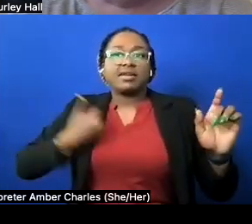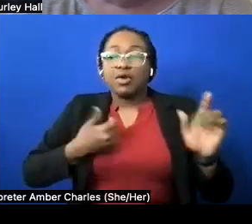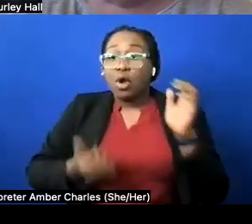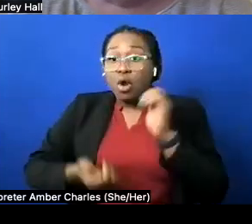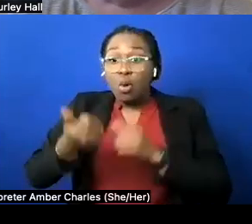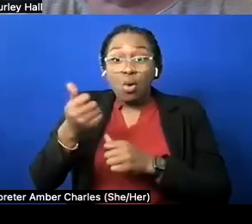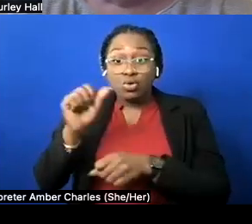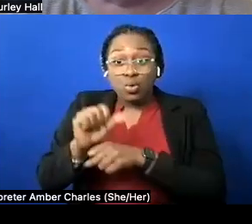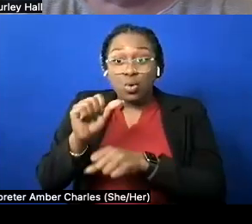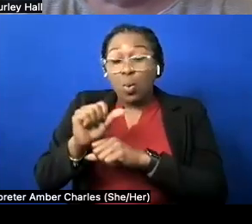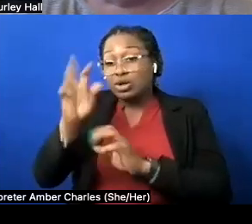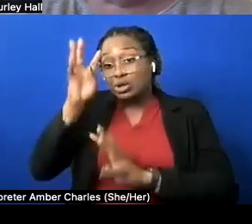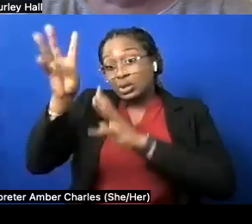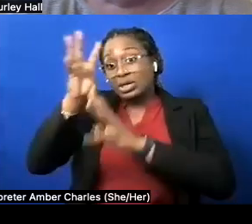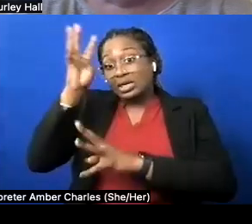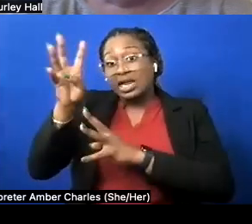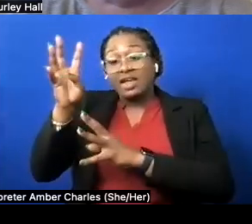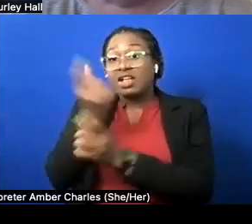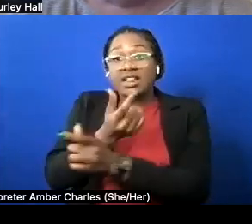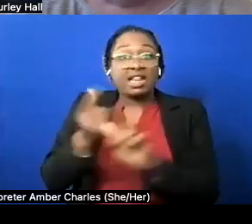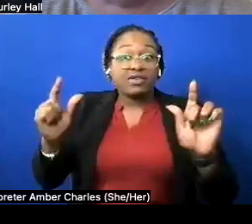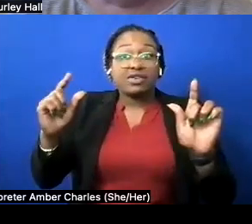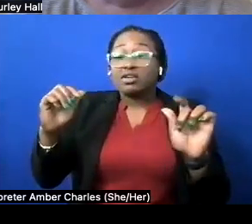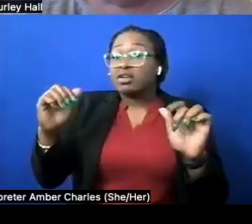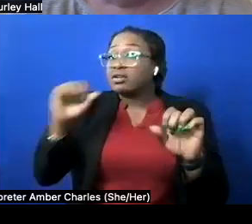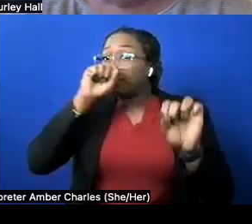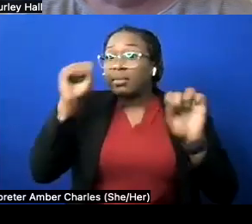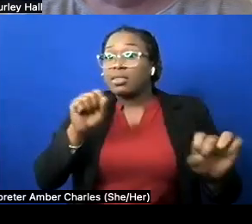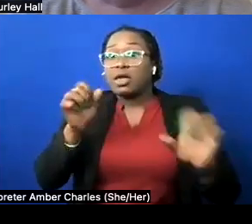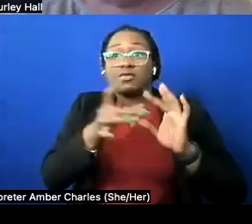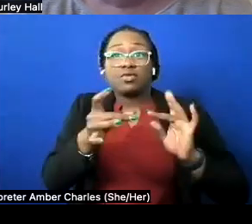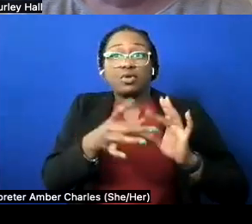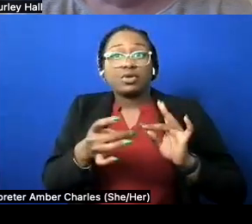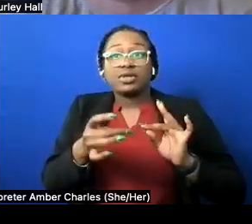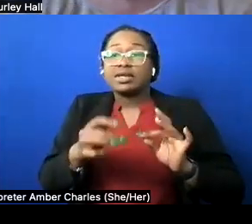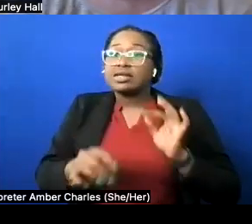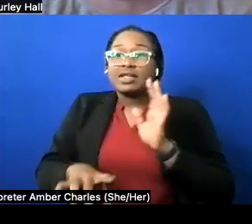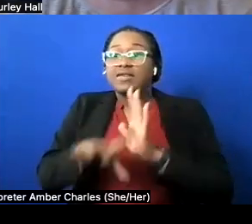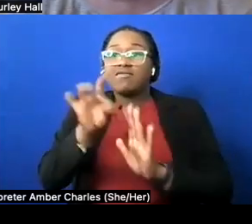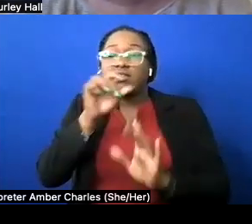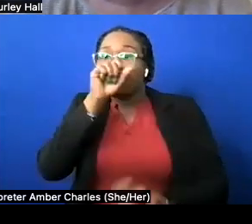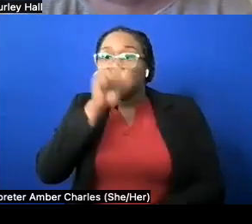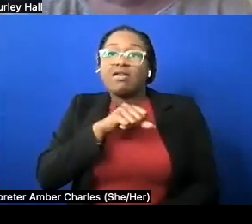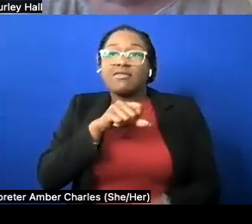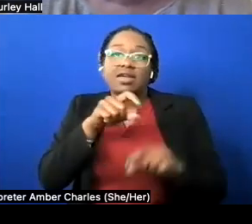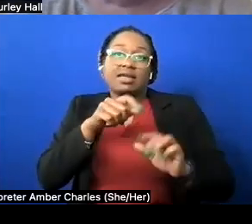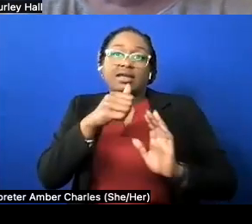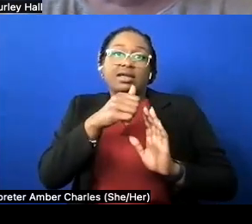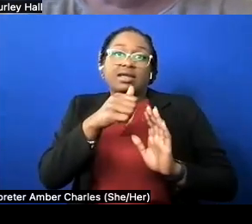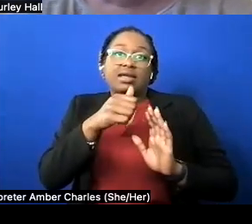the creation of Liberated Love Notes and the founding of Loving Accountability,